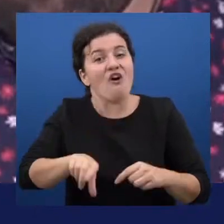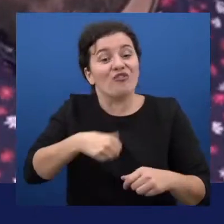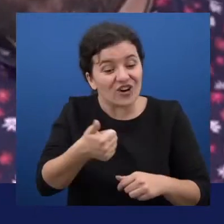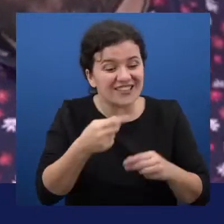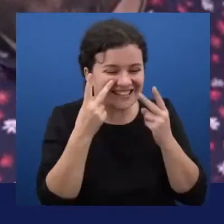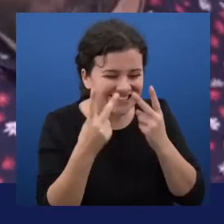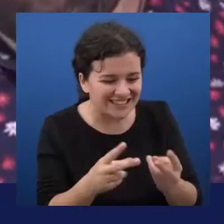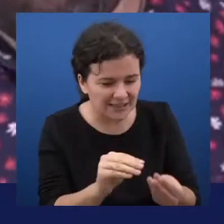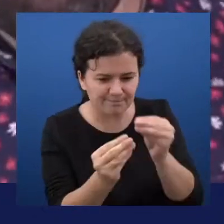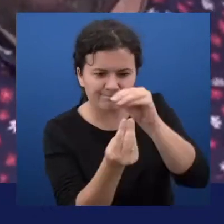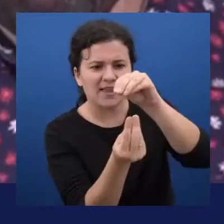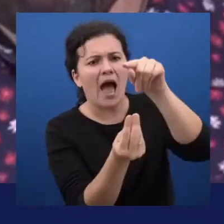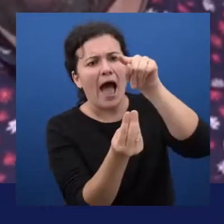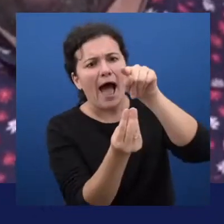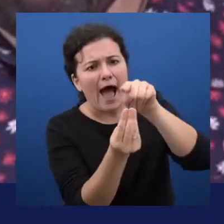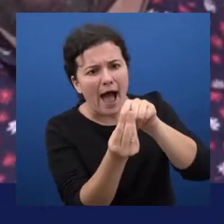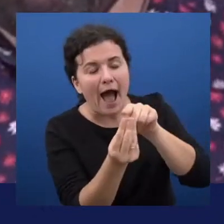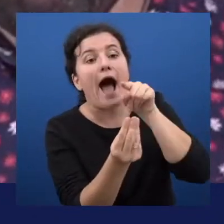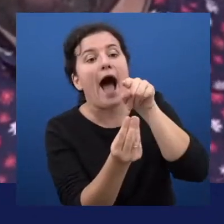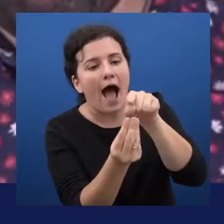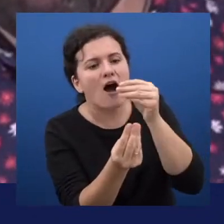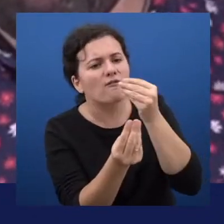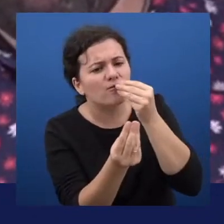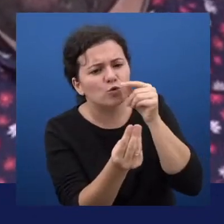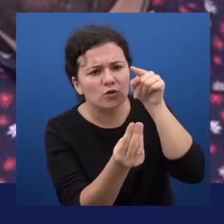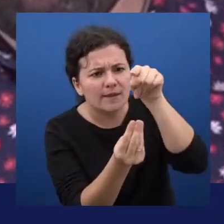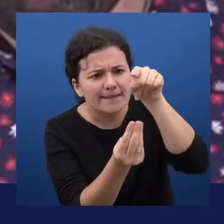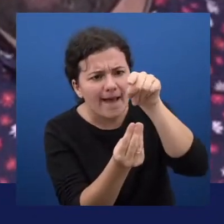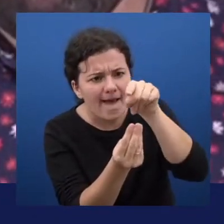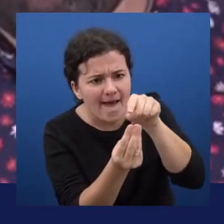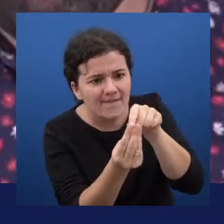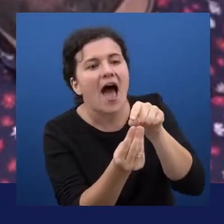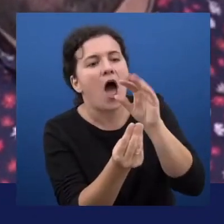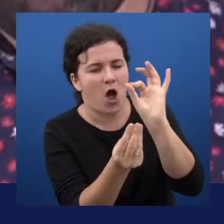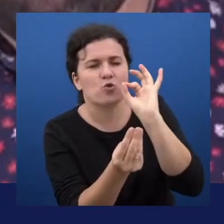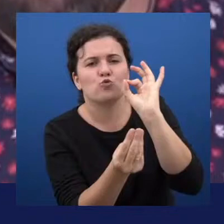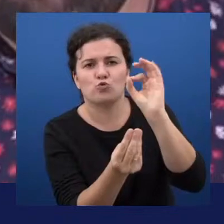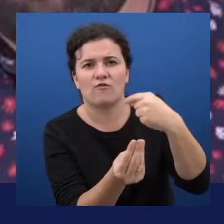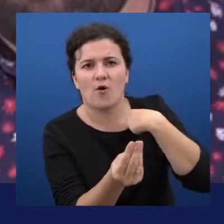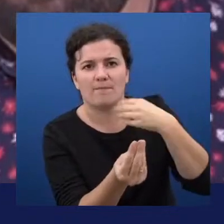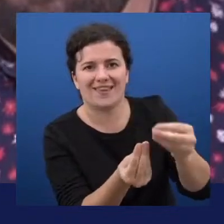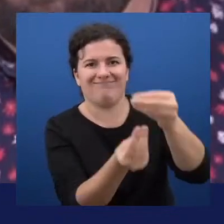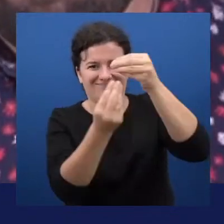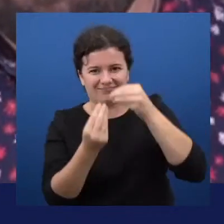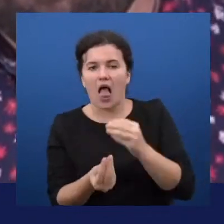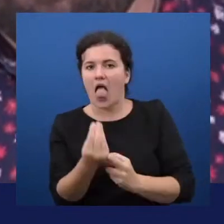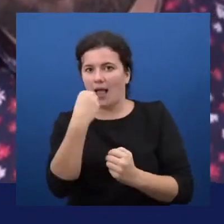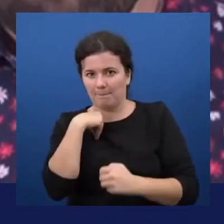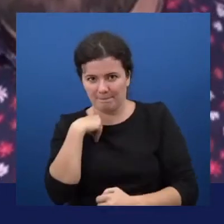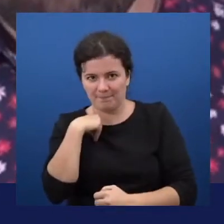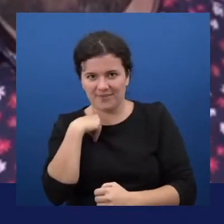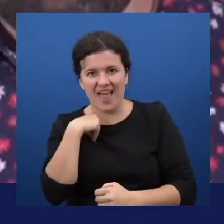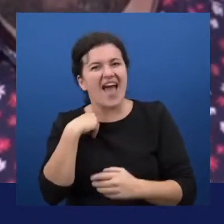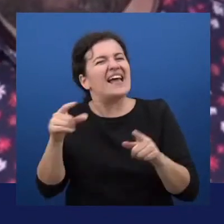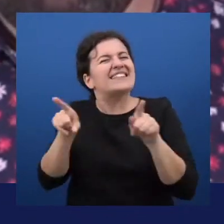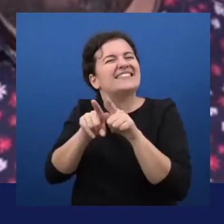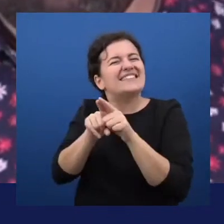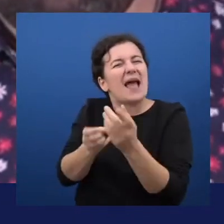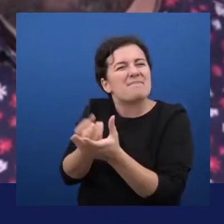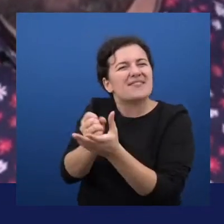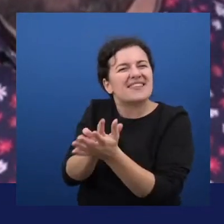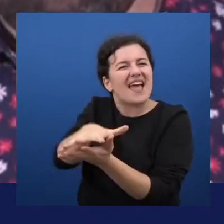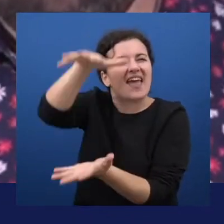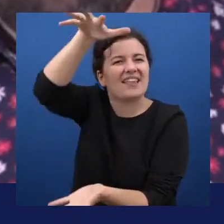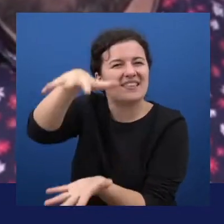feel more and more about that, about data. Like I don't want to read this data until I know its basic qualities. I need its nutritional